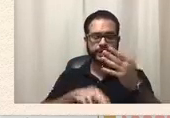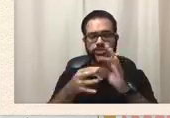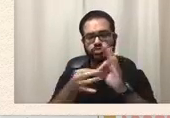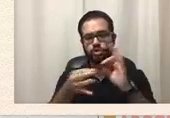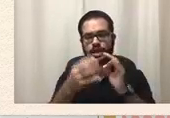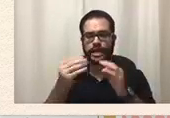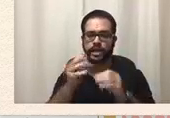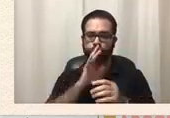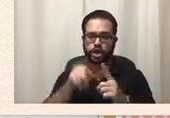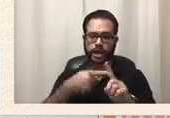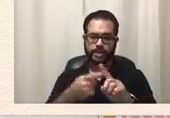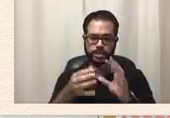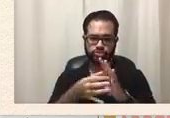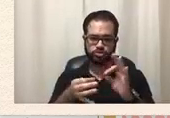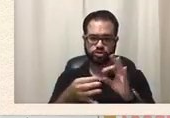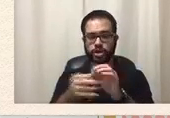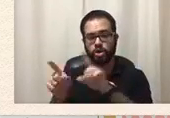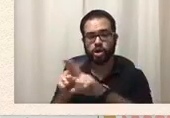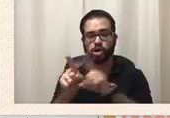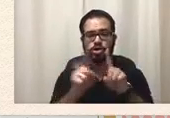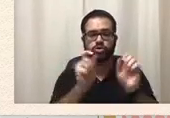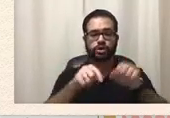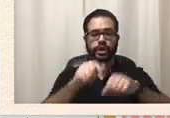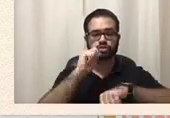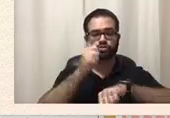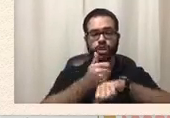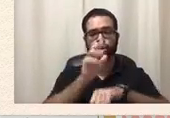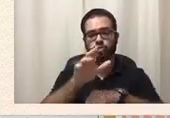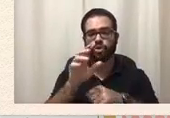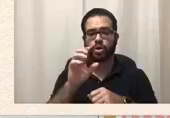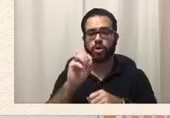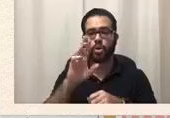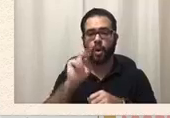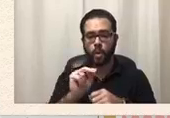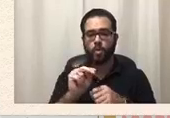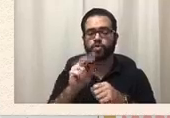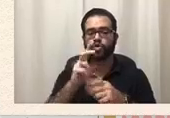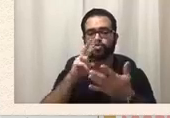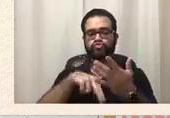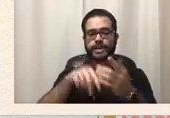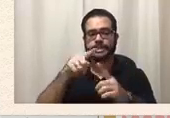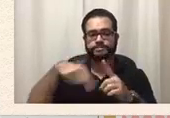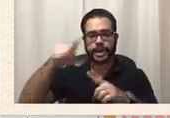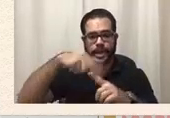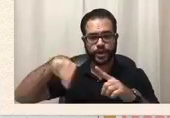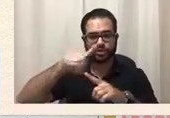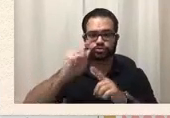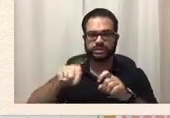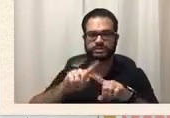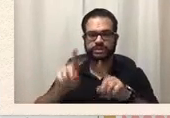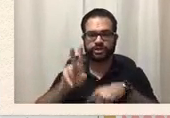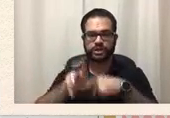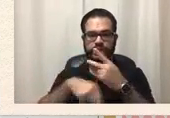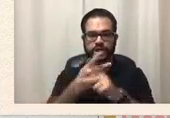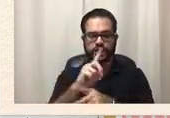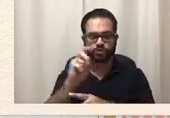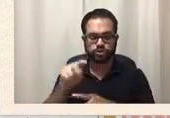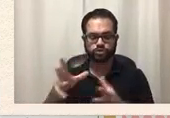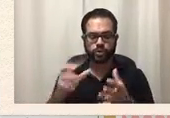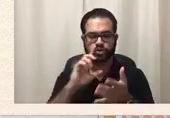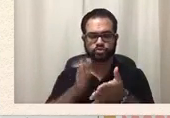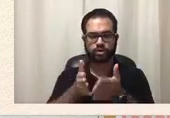your own reading spinners, where you can put different types of questions that you'd like to ask yourself to describe the setting of the